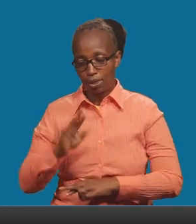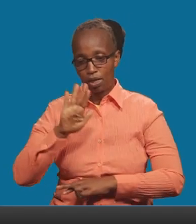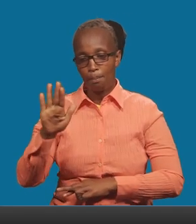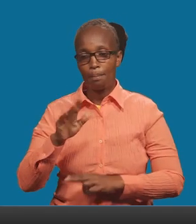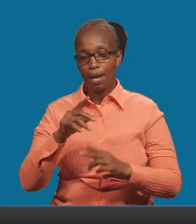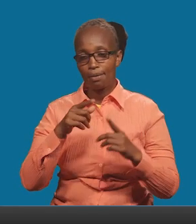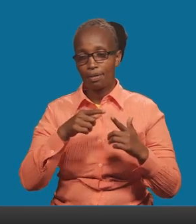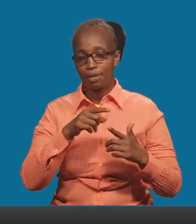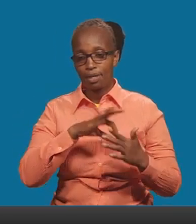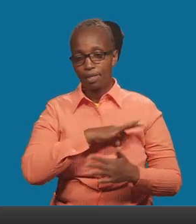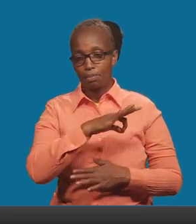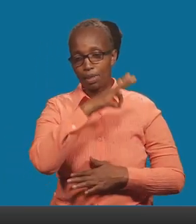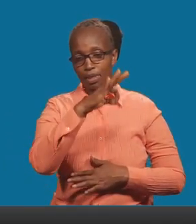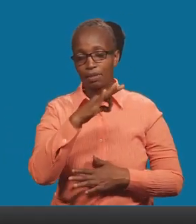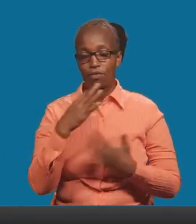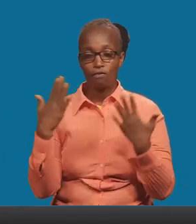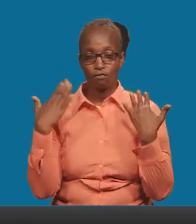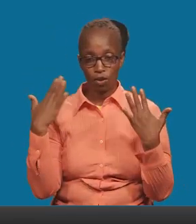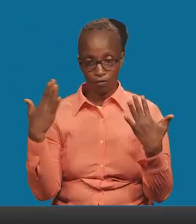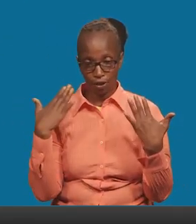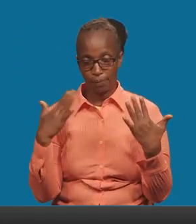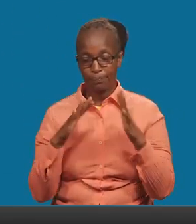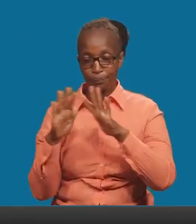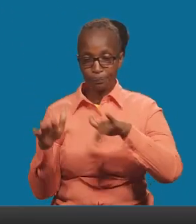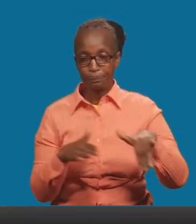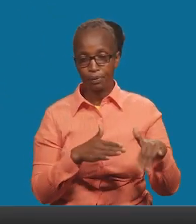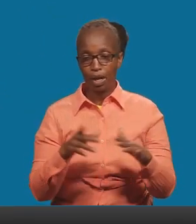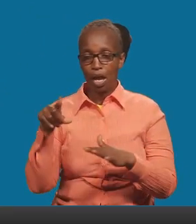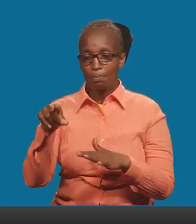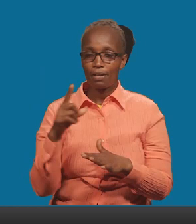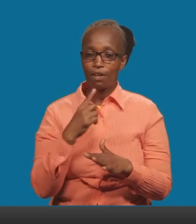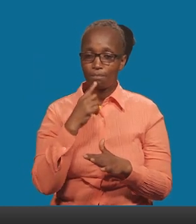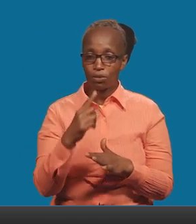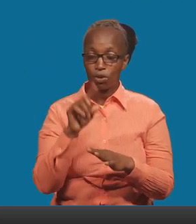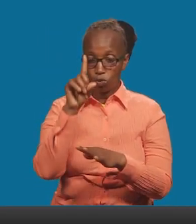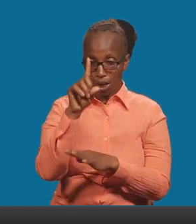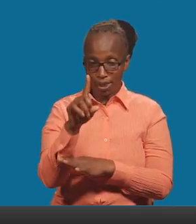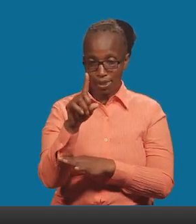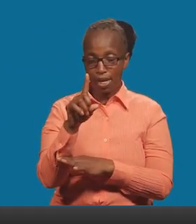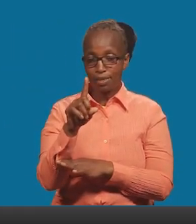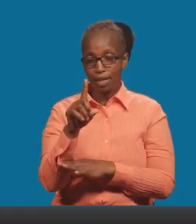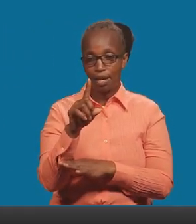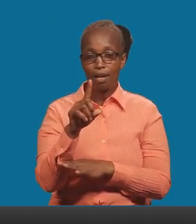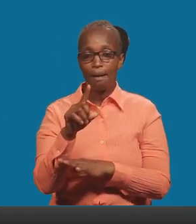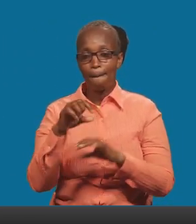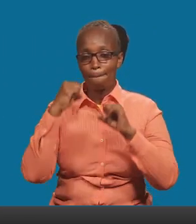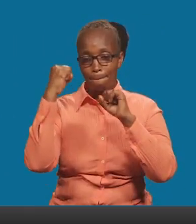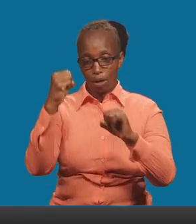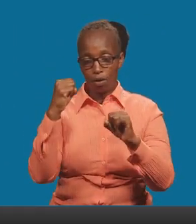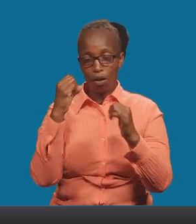nukuu. Kwa upande wake, naibu rais Rigathi Gachagua amemtaja kama shujaa aliyewaleta Wakenya